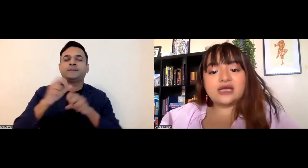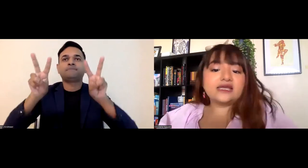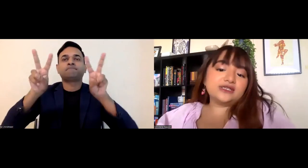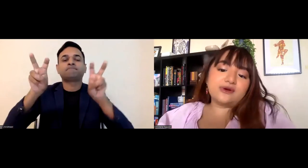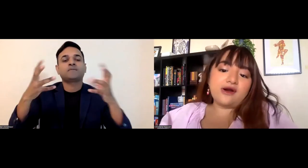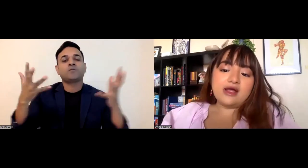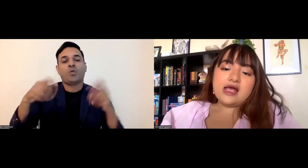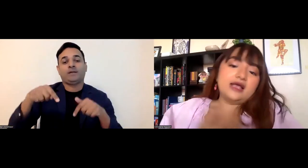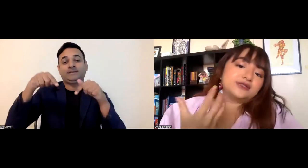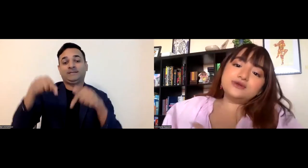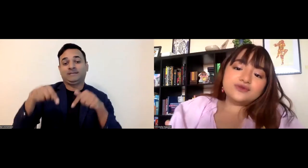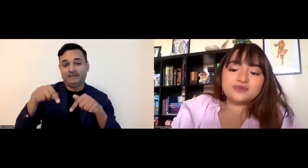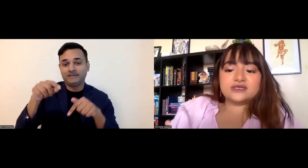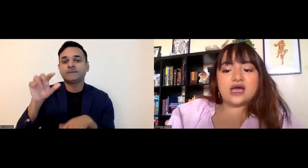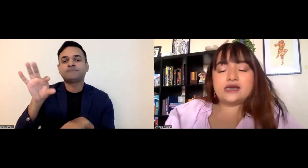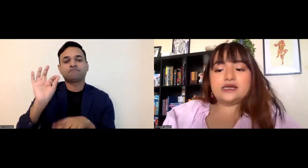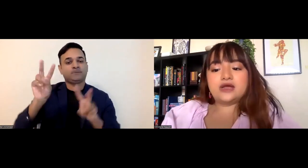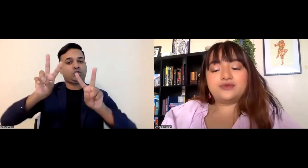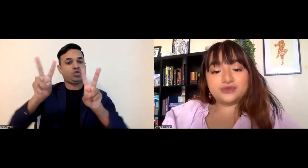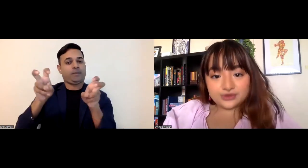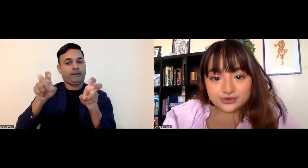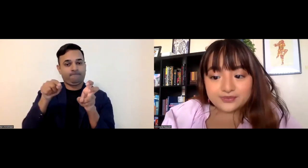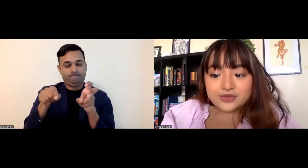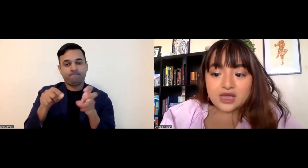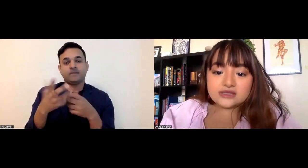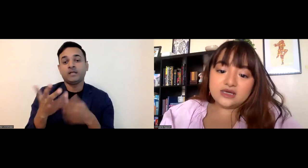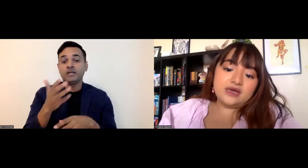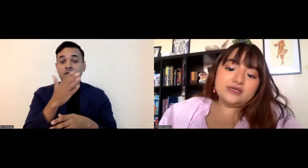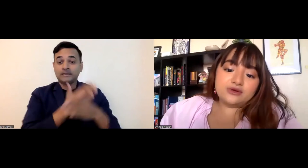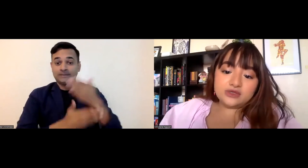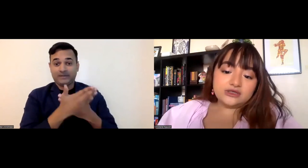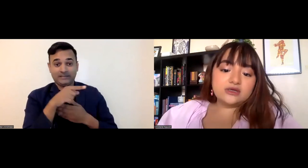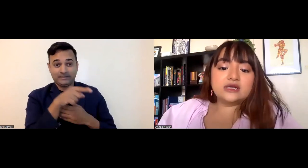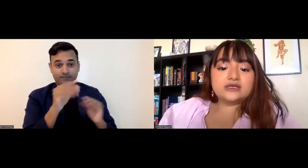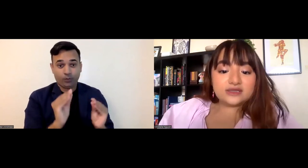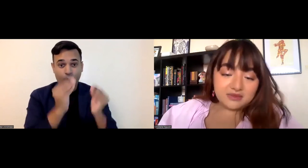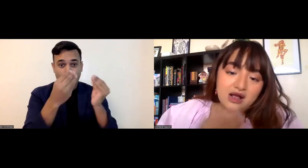which may lead to our exclusion from society and from school.